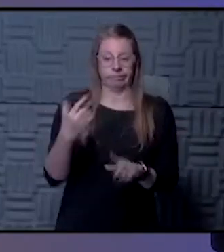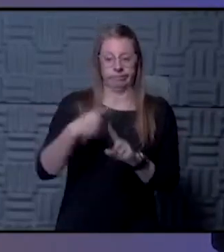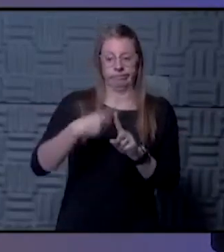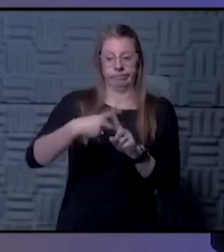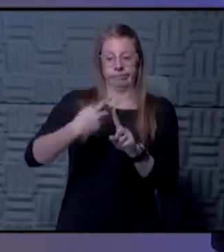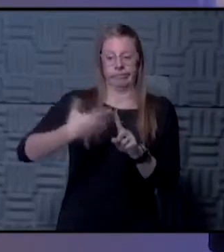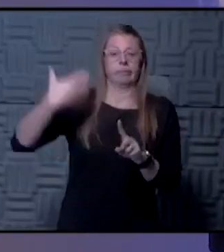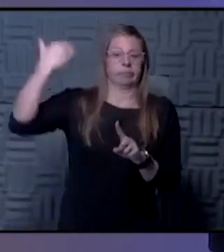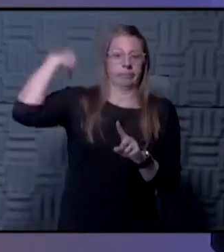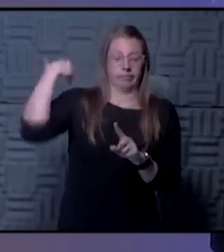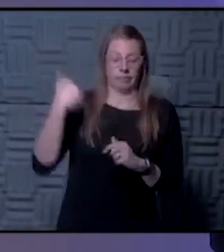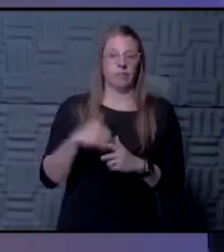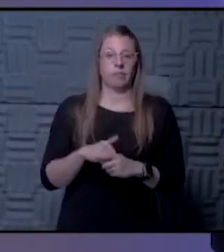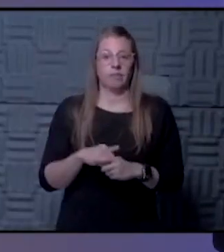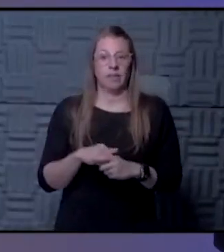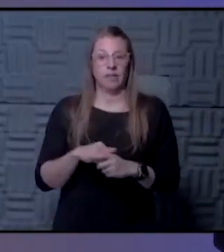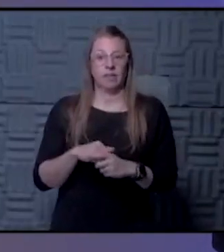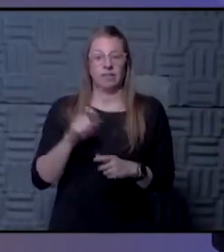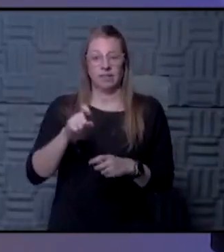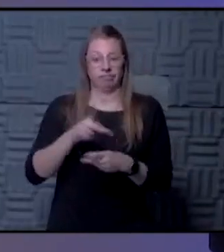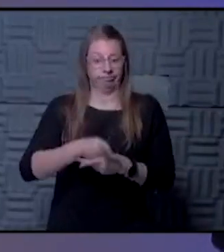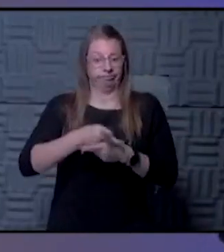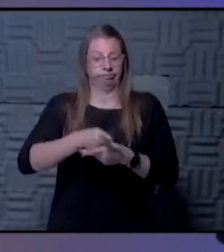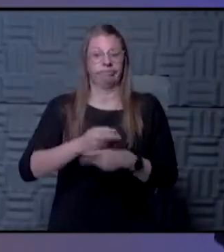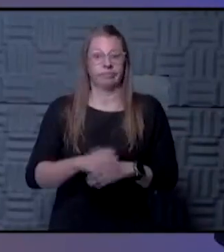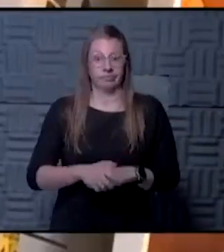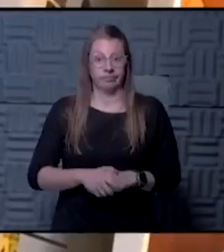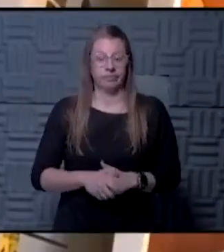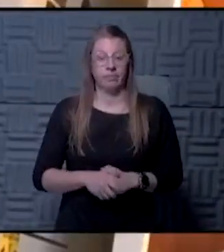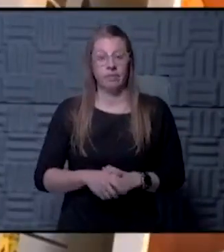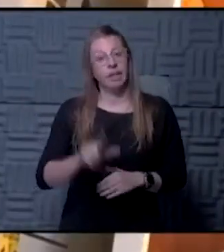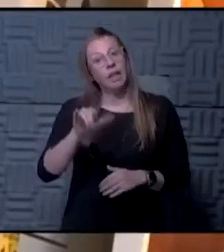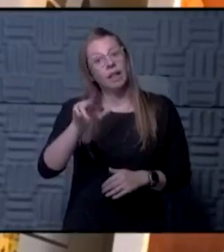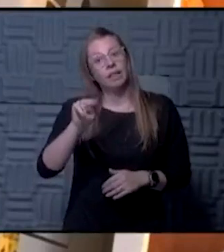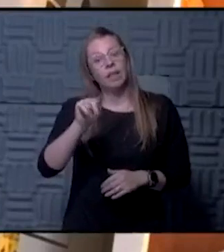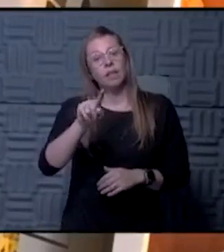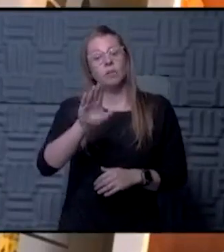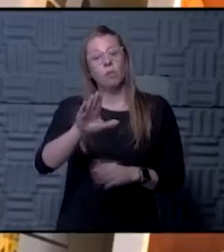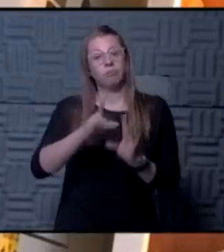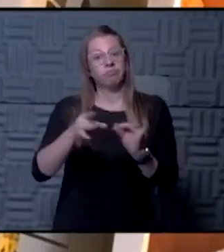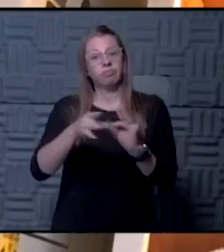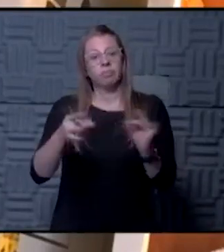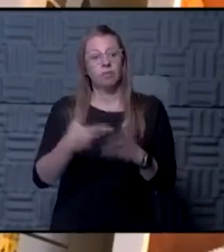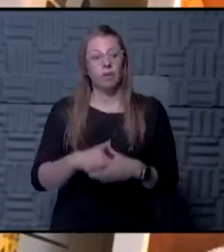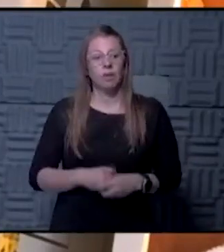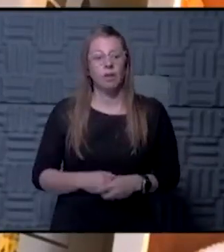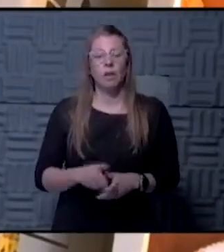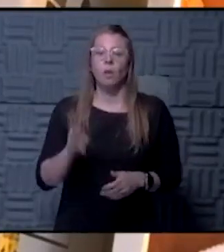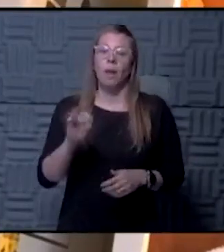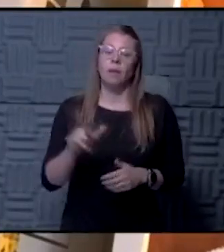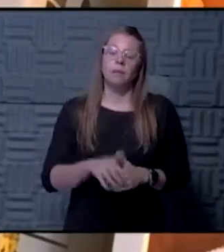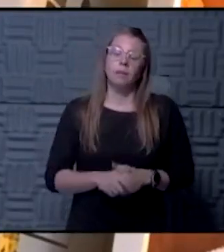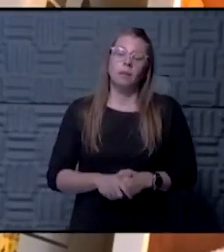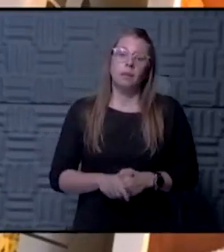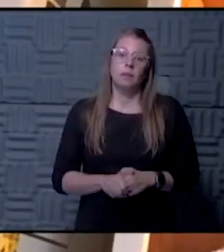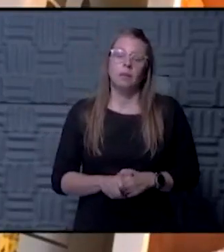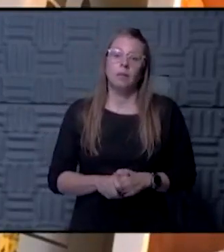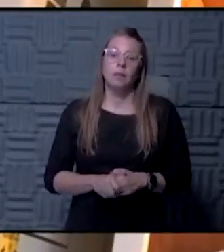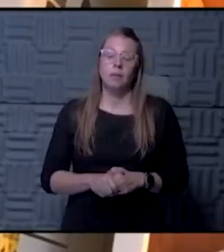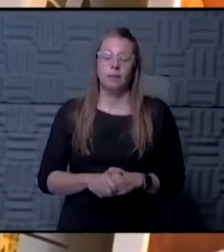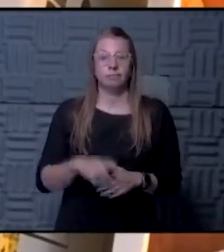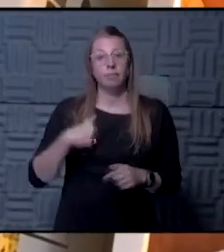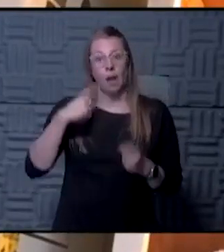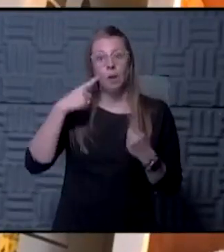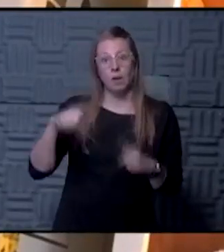be treated as such. What do you think, Lynn? What would be that thing you would tell? I